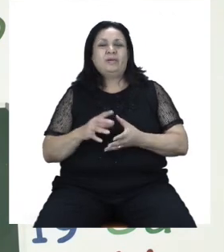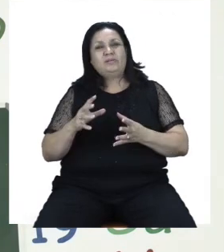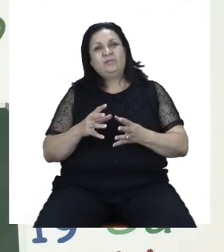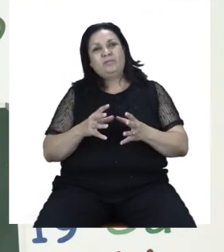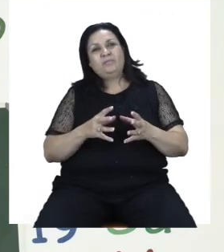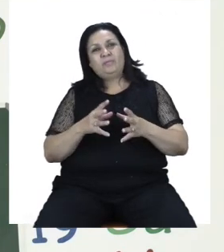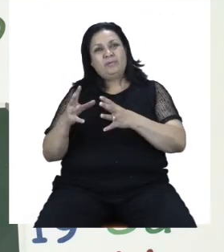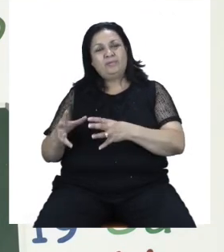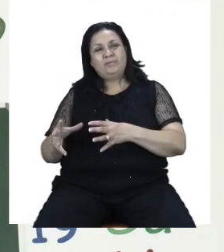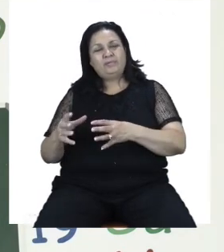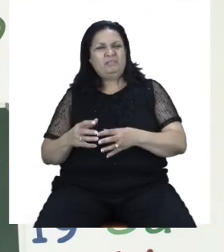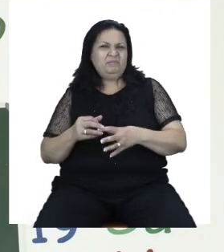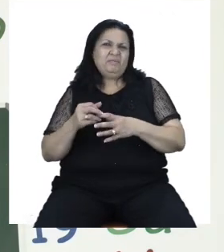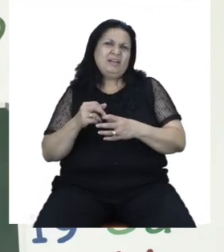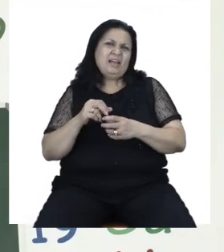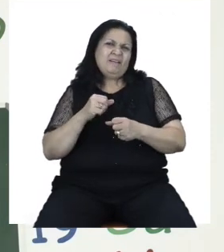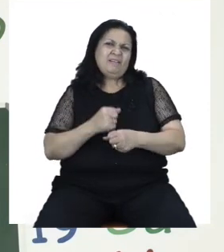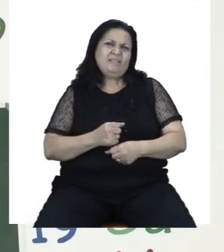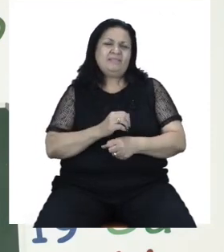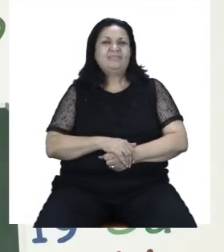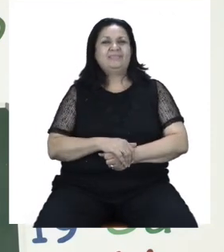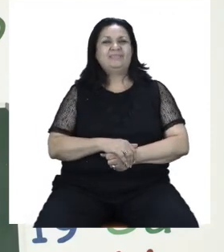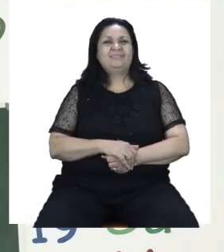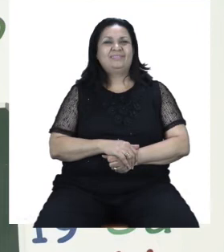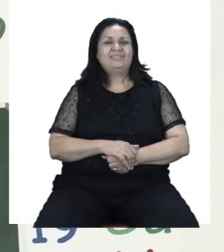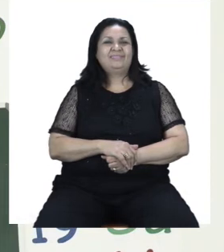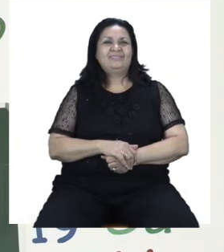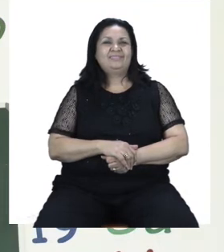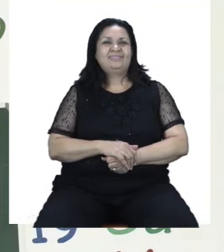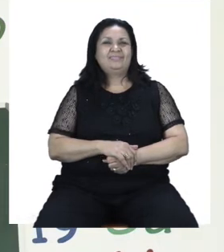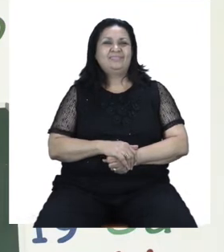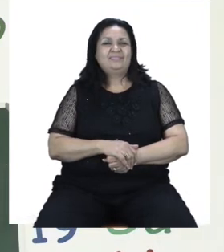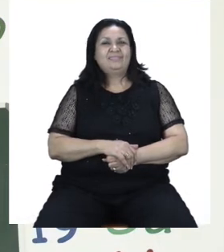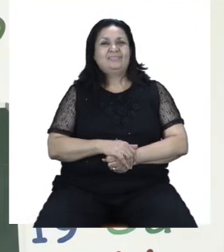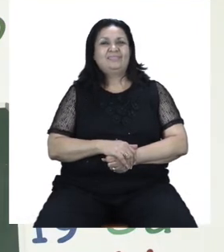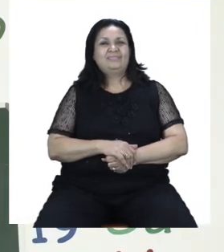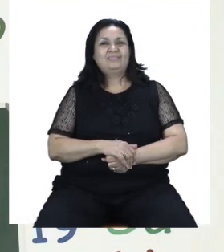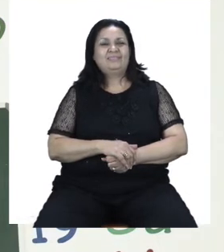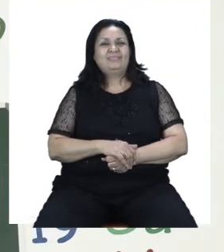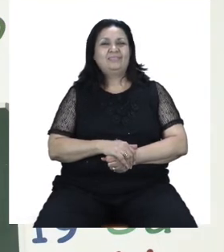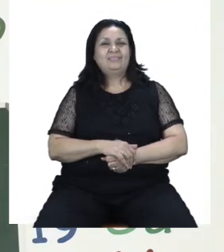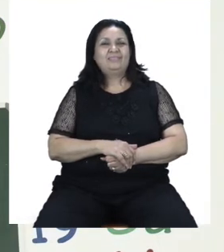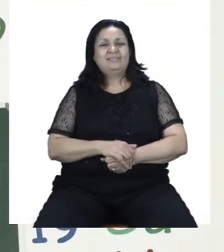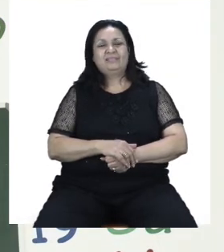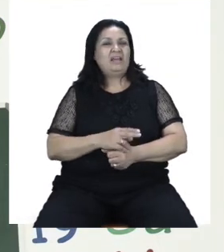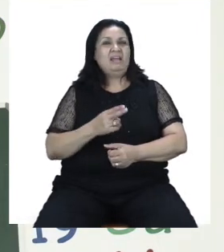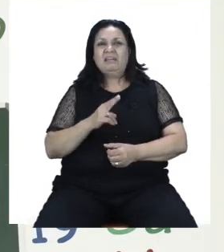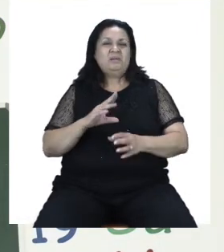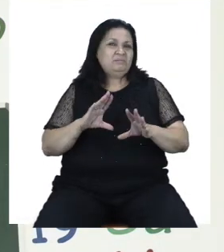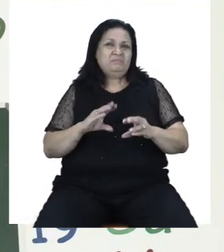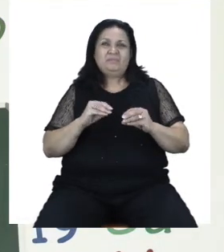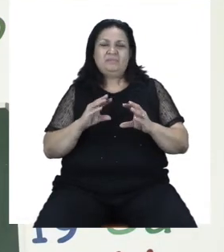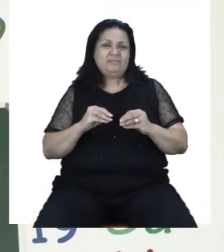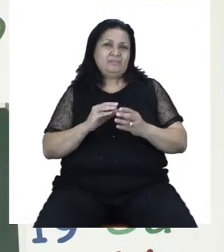is very, it is hard, because when I try to squish it, it doesn't change its